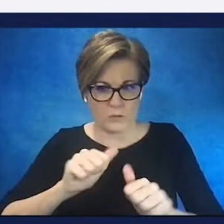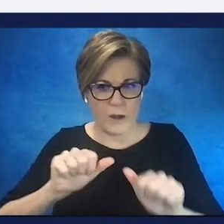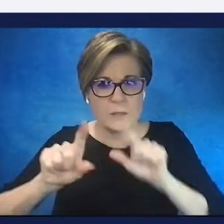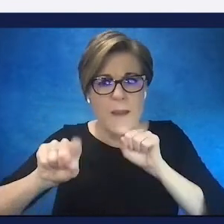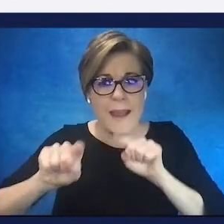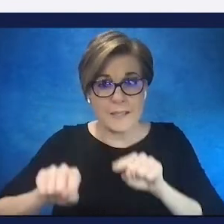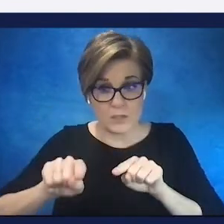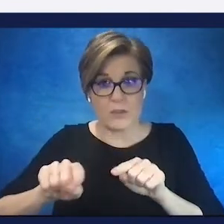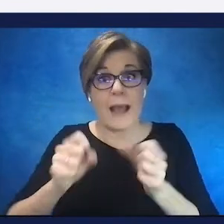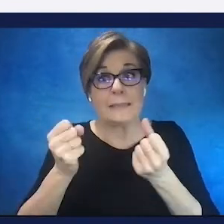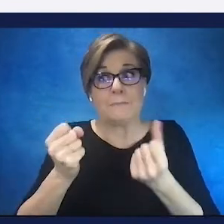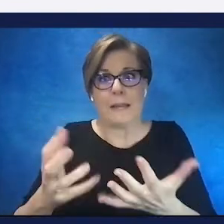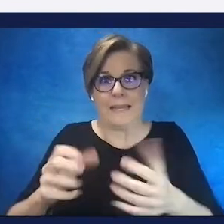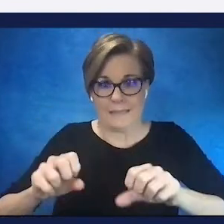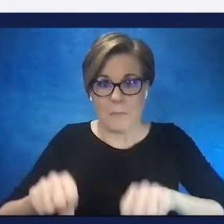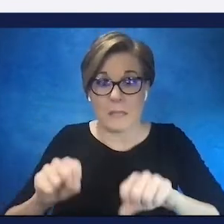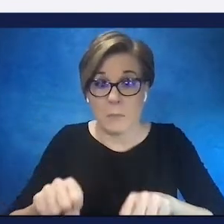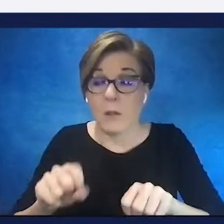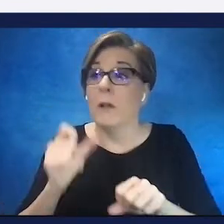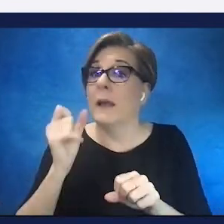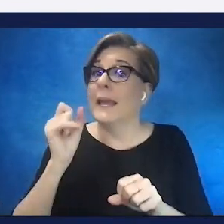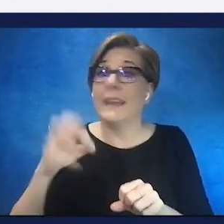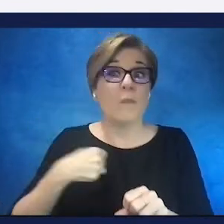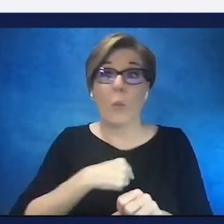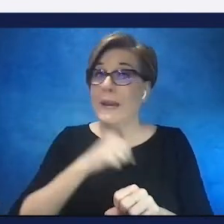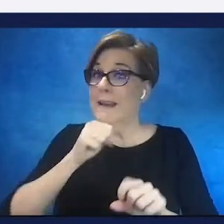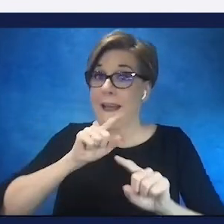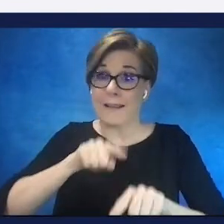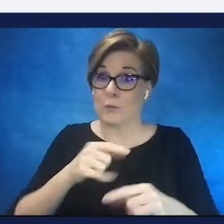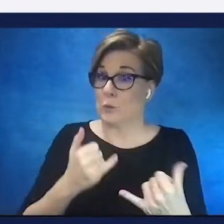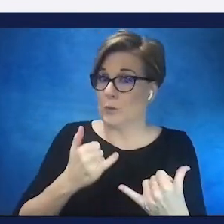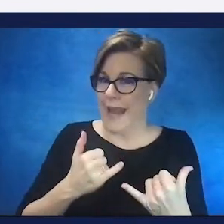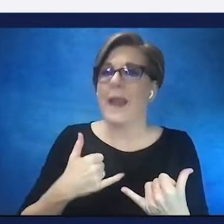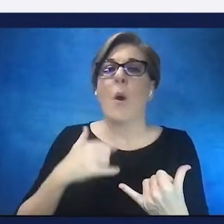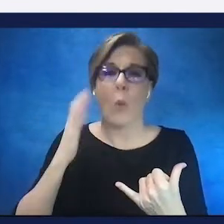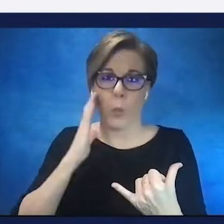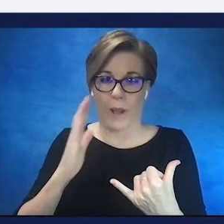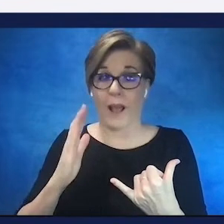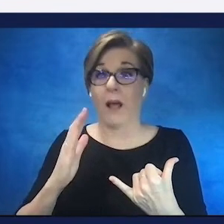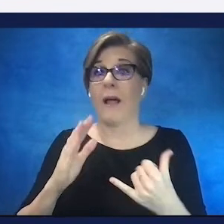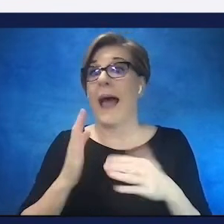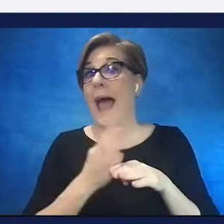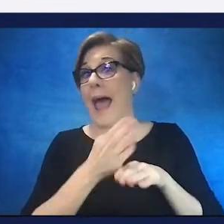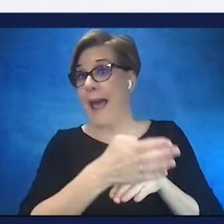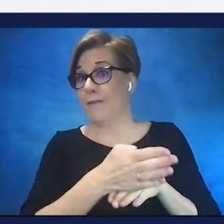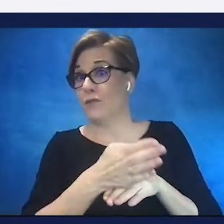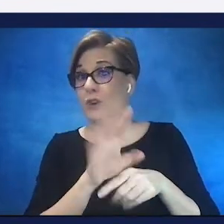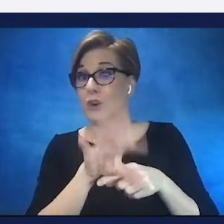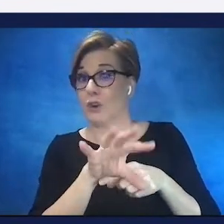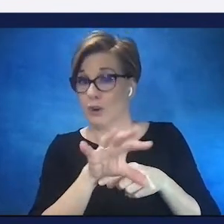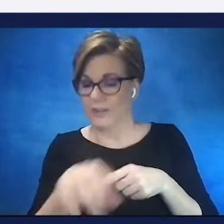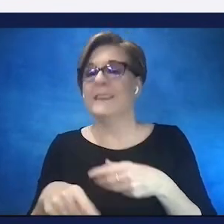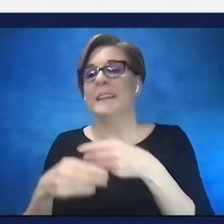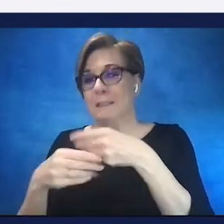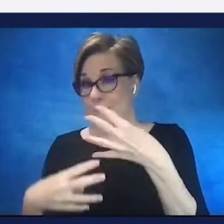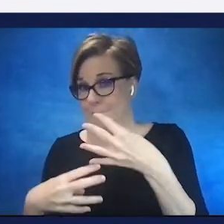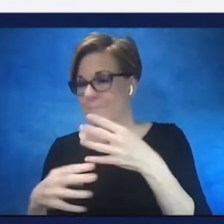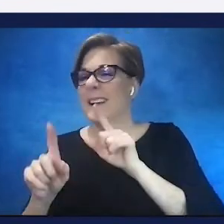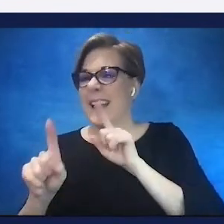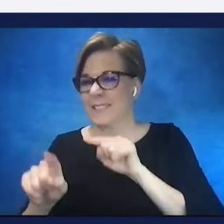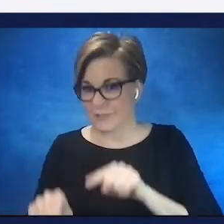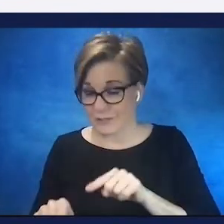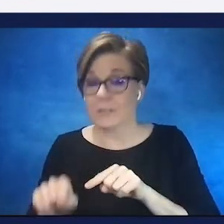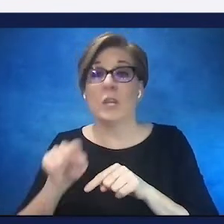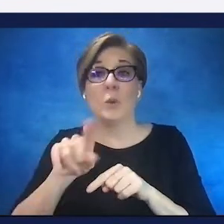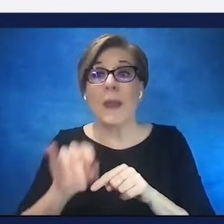be answered for viewing once we upload this video on our site. You'll find this video and others by going to